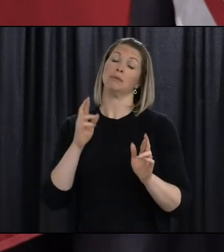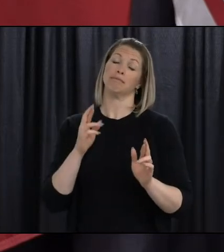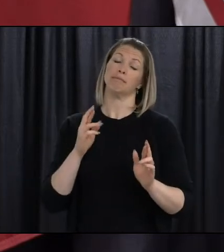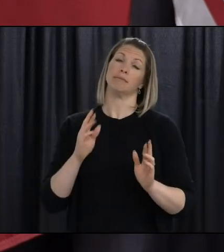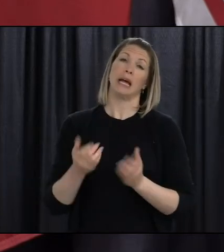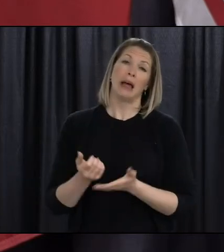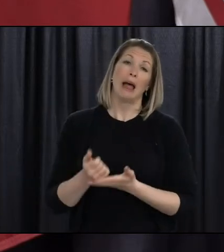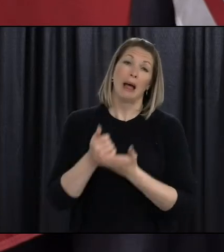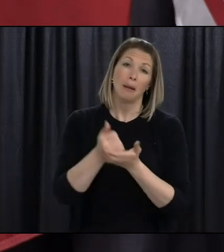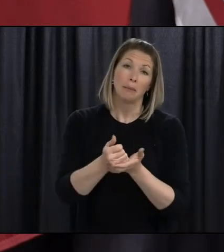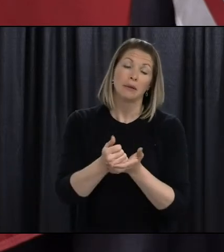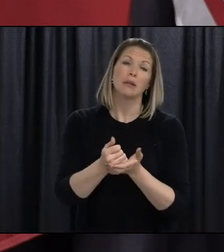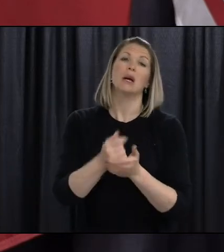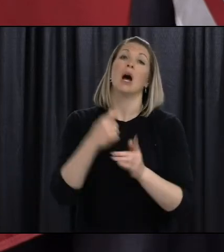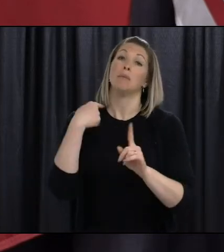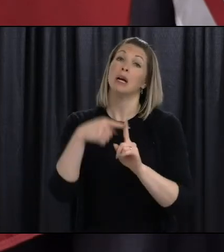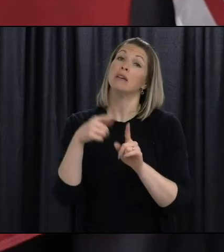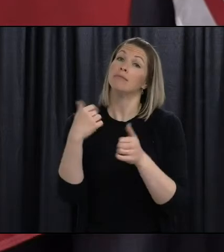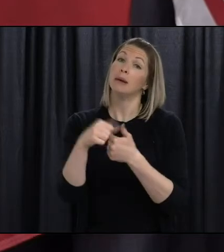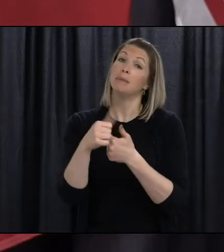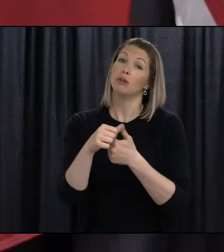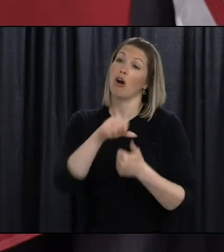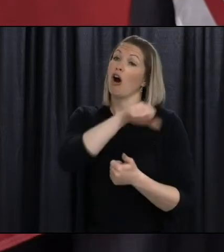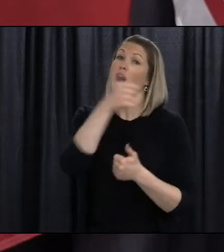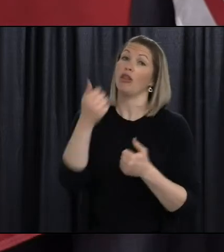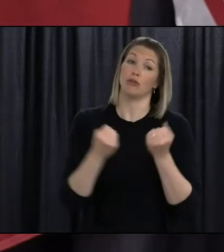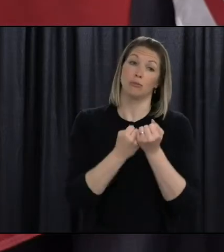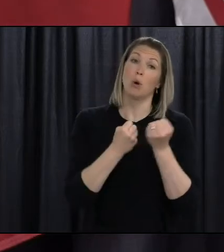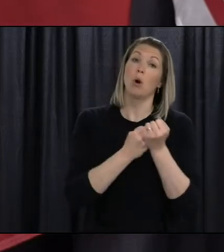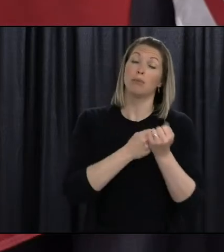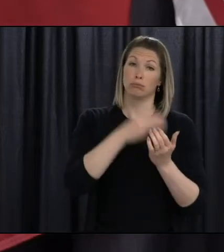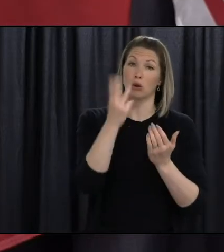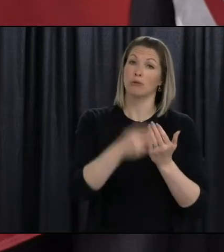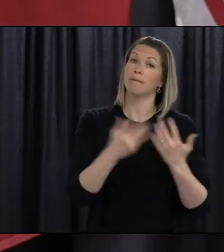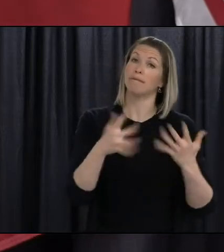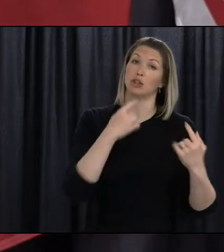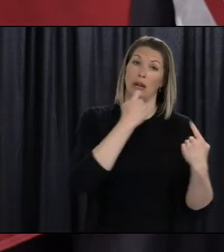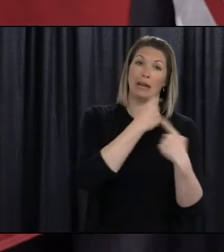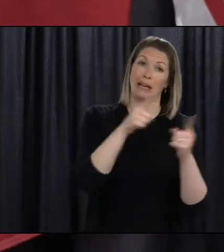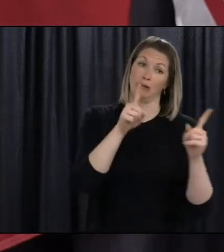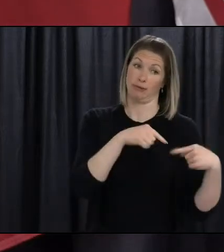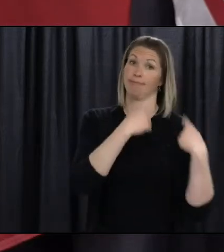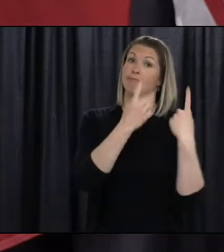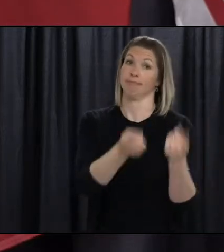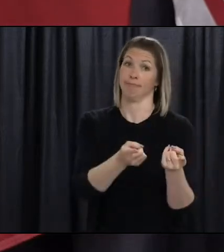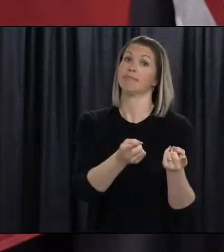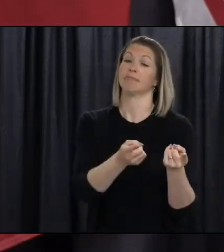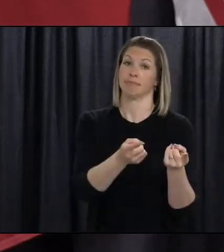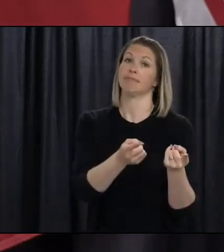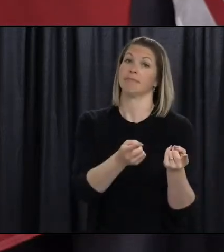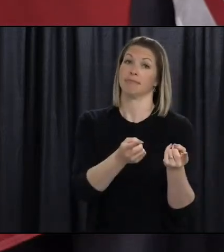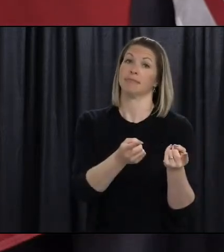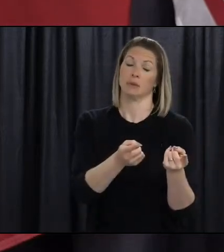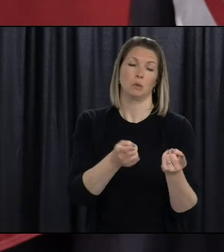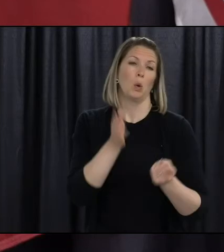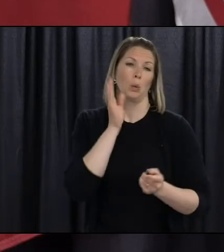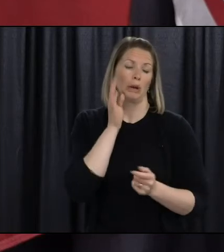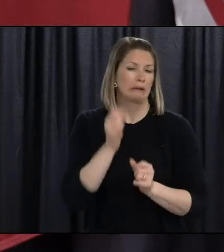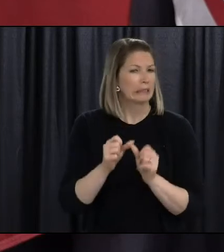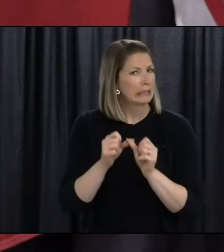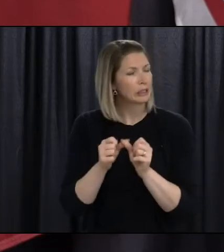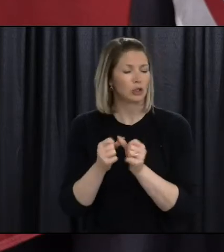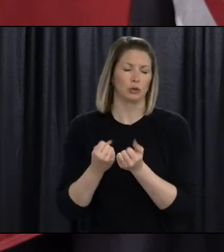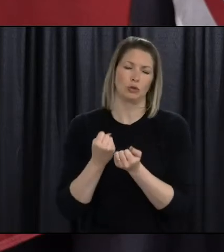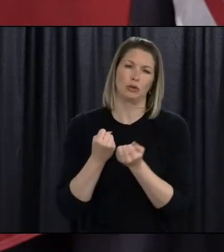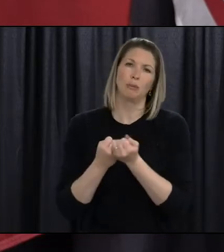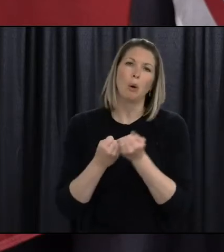of initiatives that we've already actioned, will provide a greater level of relief for our provincial business community.